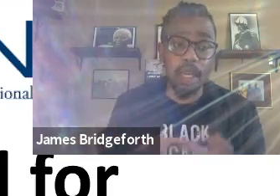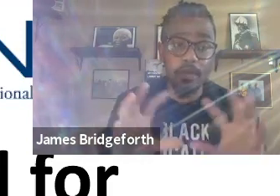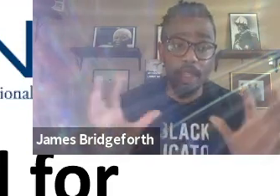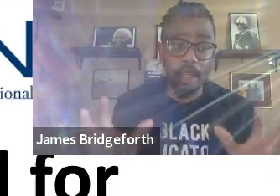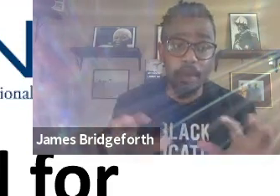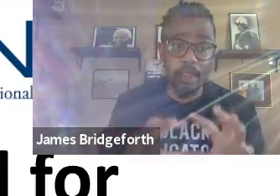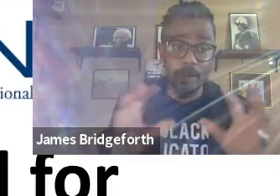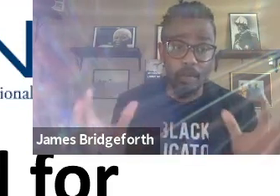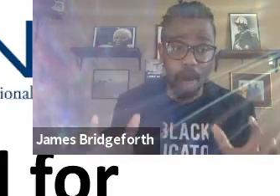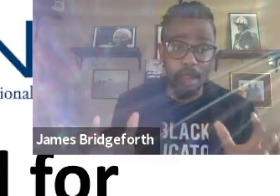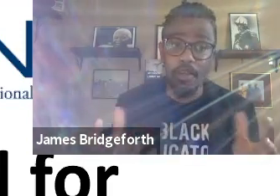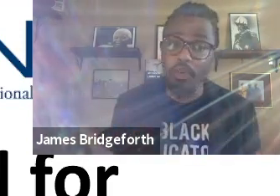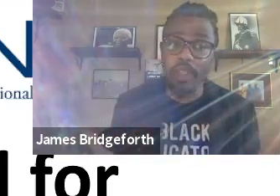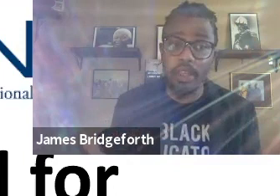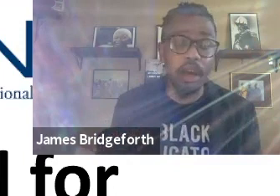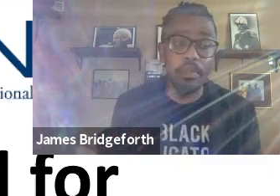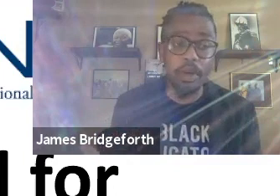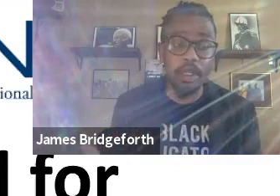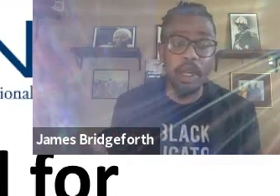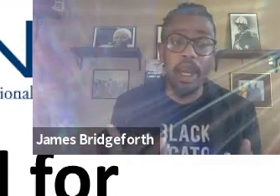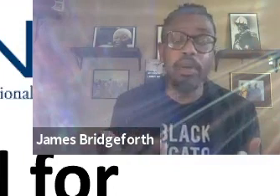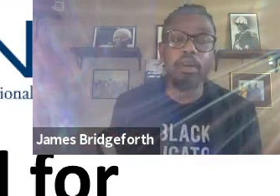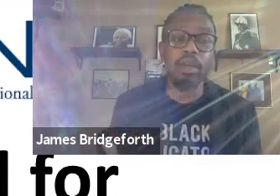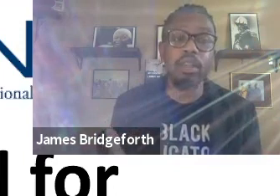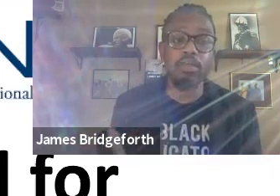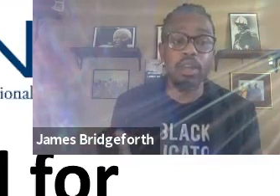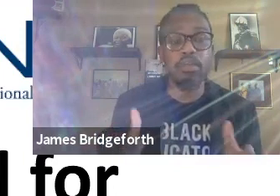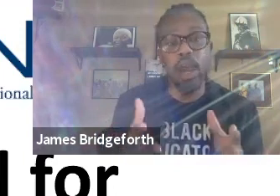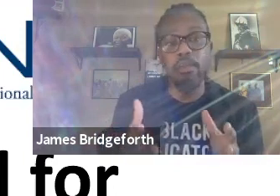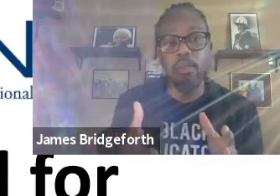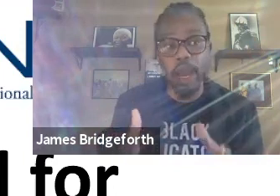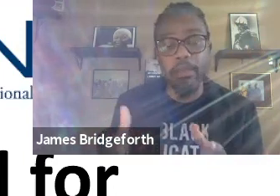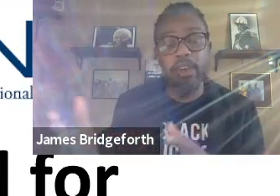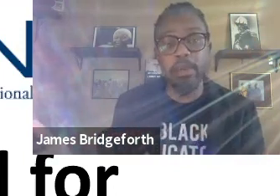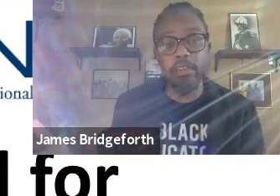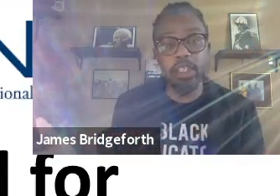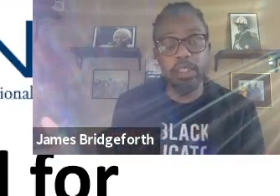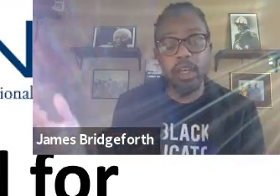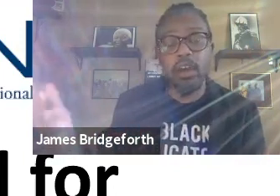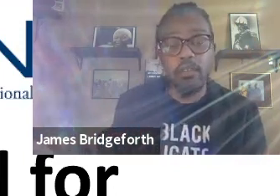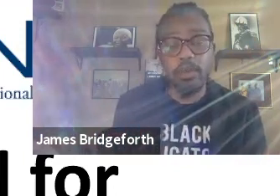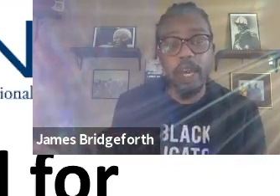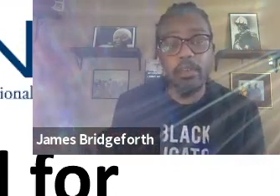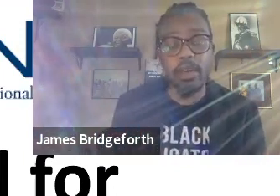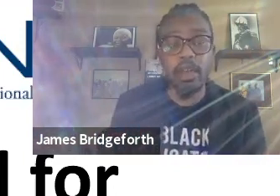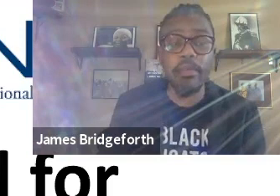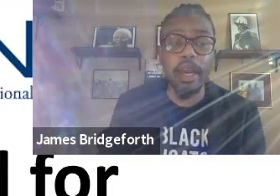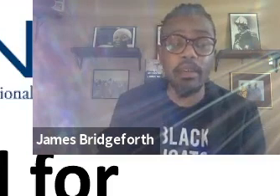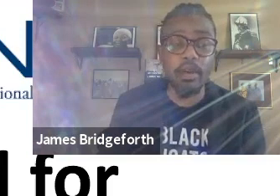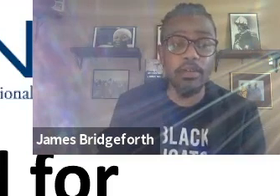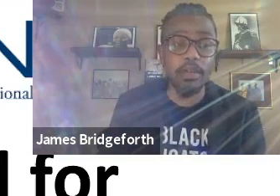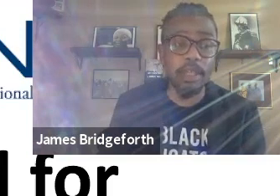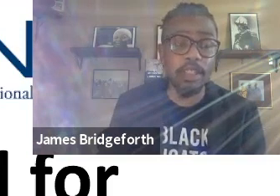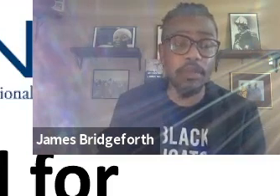get together and we're thinking about this whole model, those four things are important. And we know that those things might be very beneficial for Black students